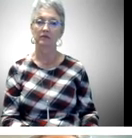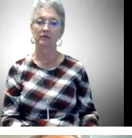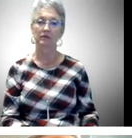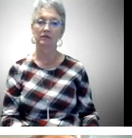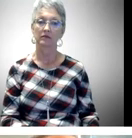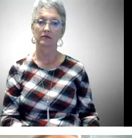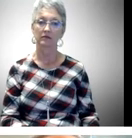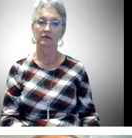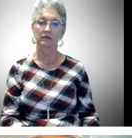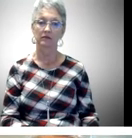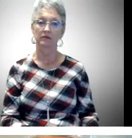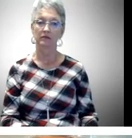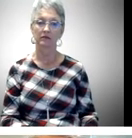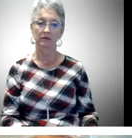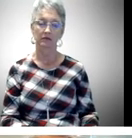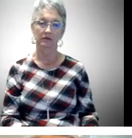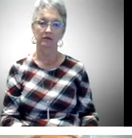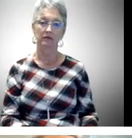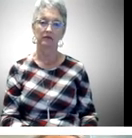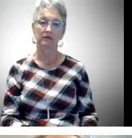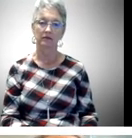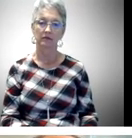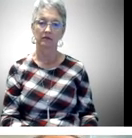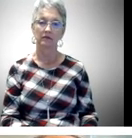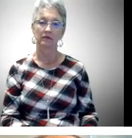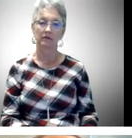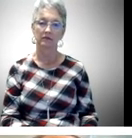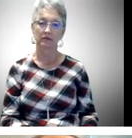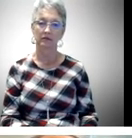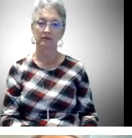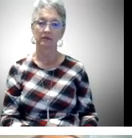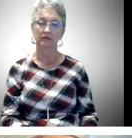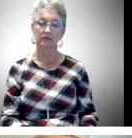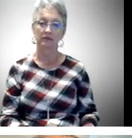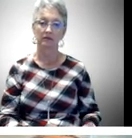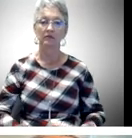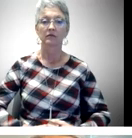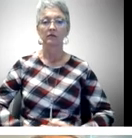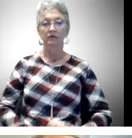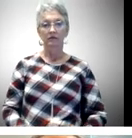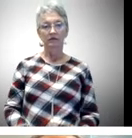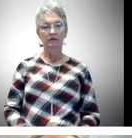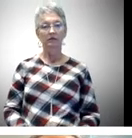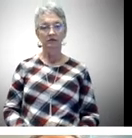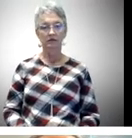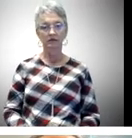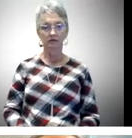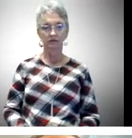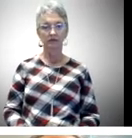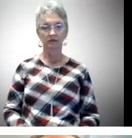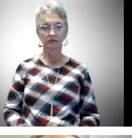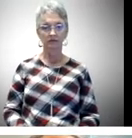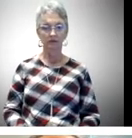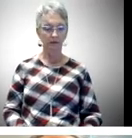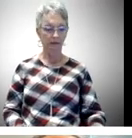the person. And I respond by saying, no, it's not true, because the person with a disability does it. The supporter does not have